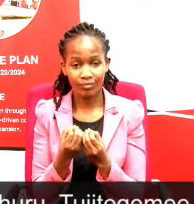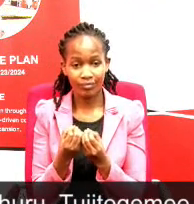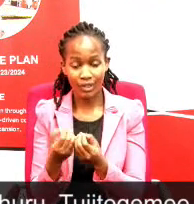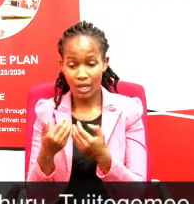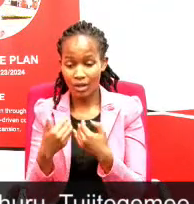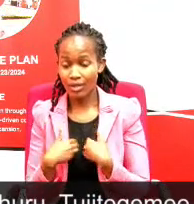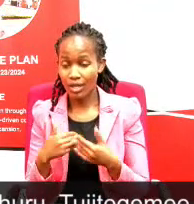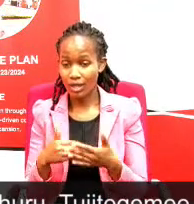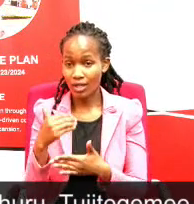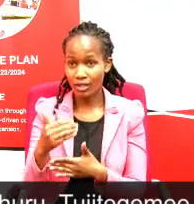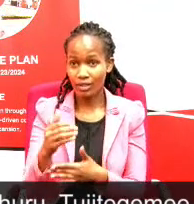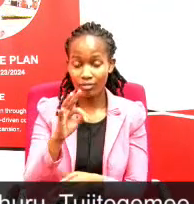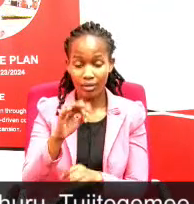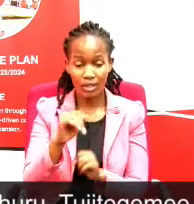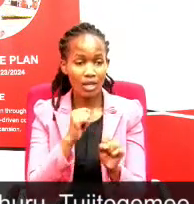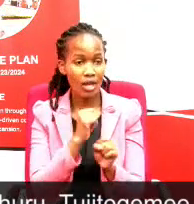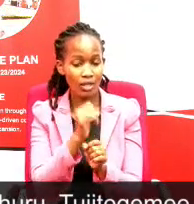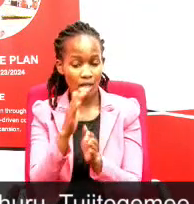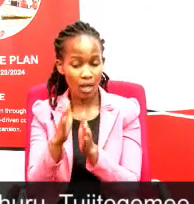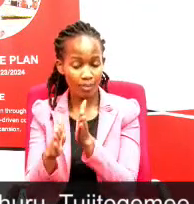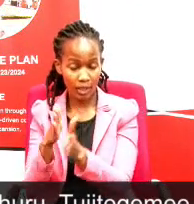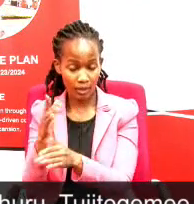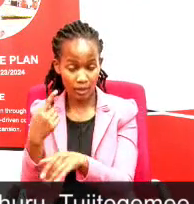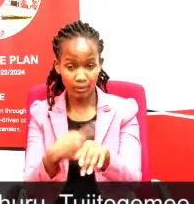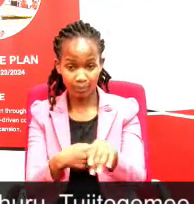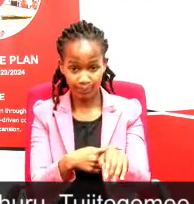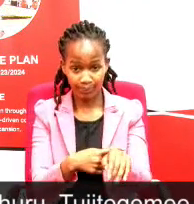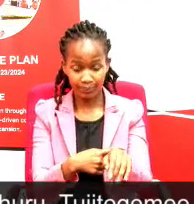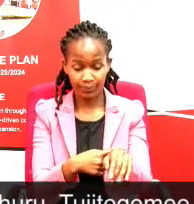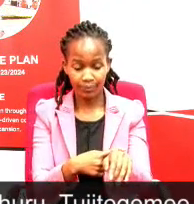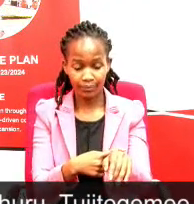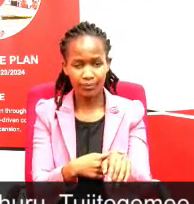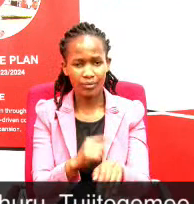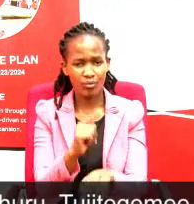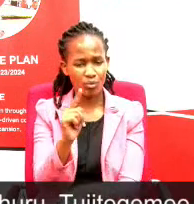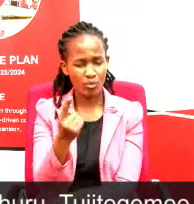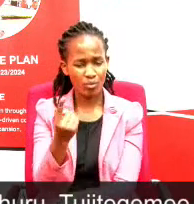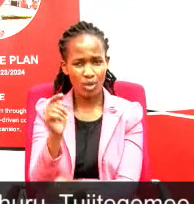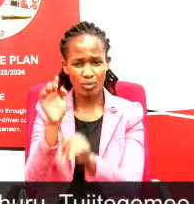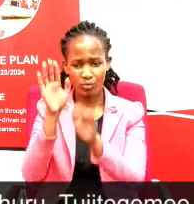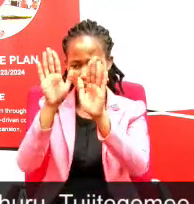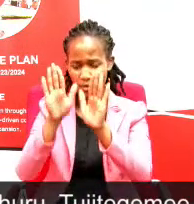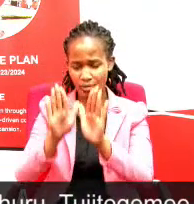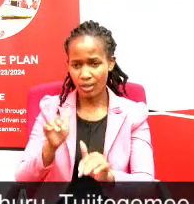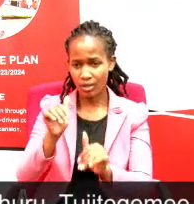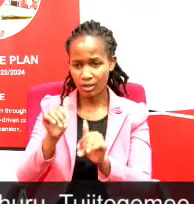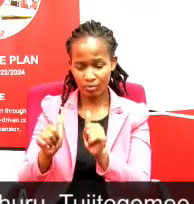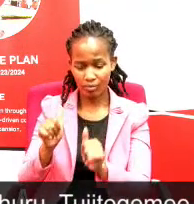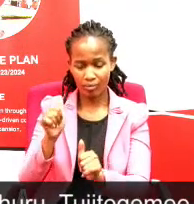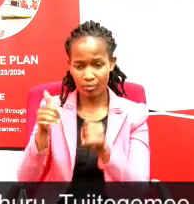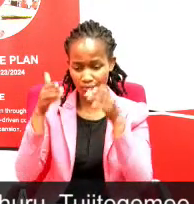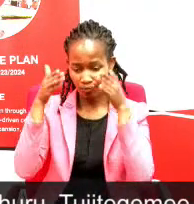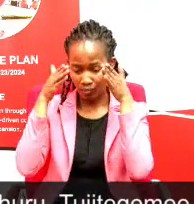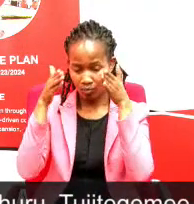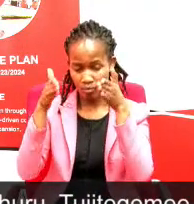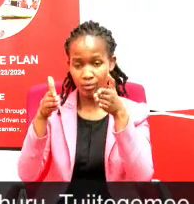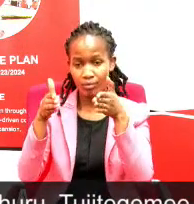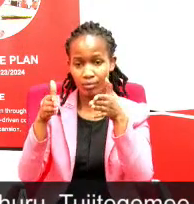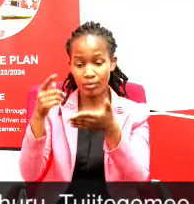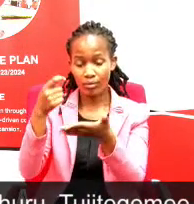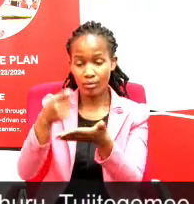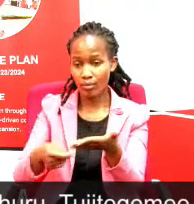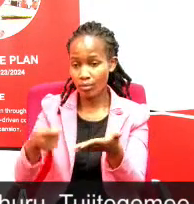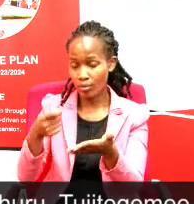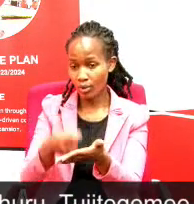next three-year plan period. And one of the key focus is on tax